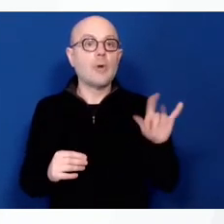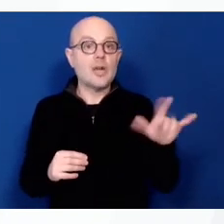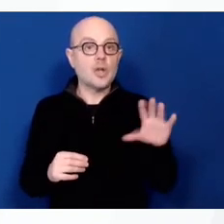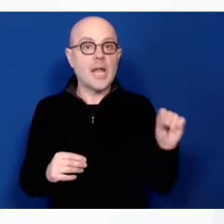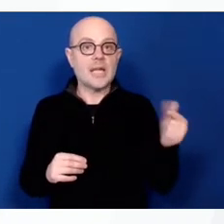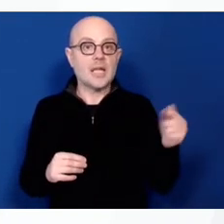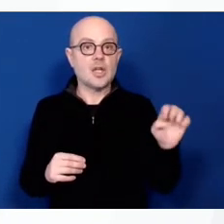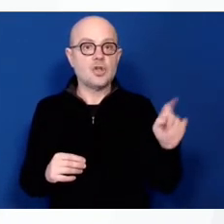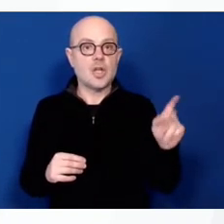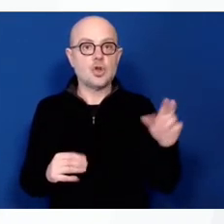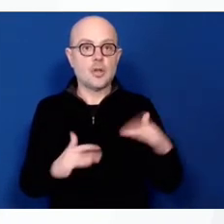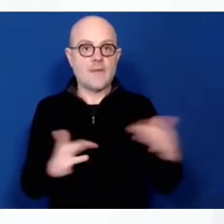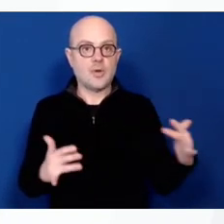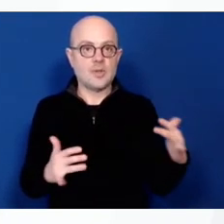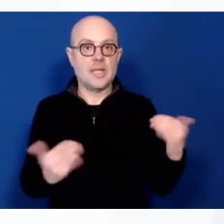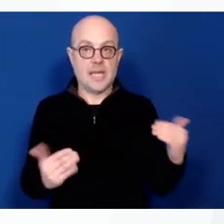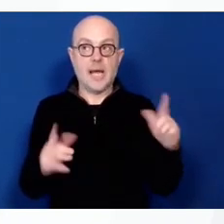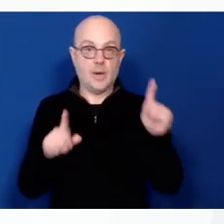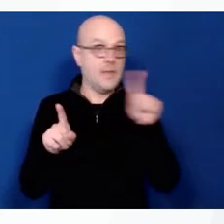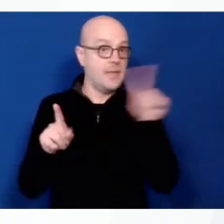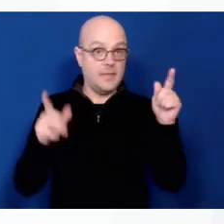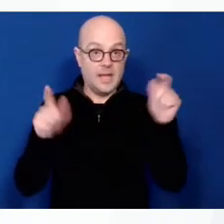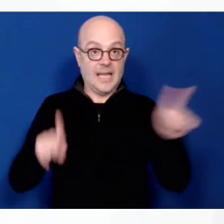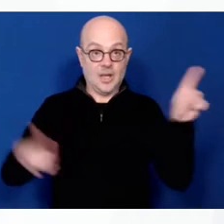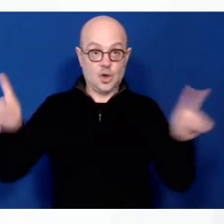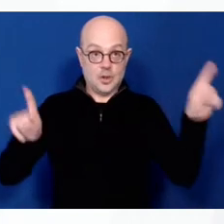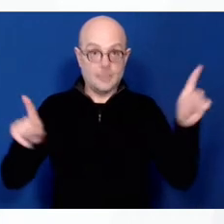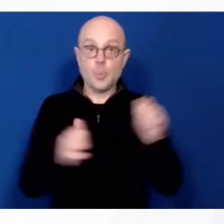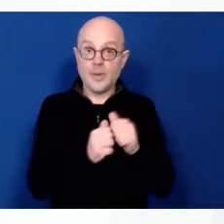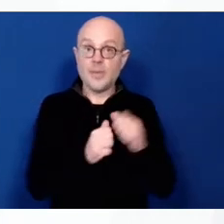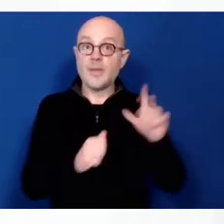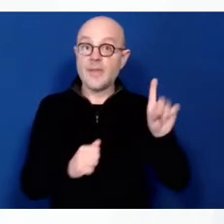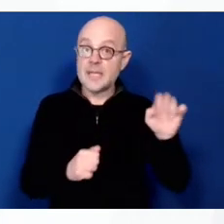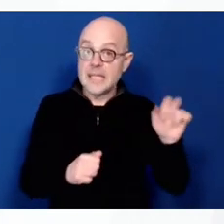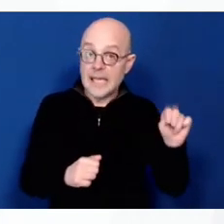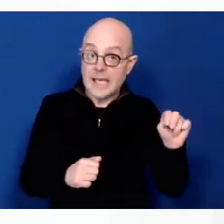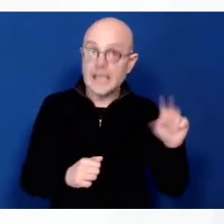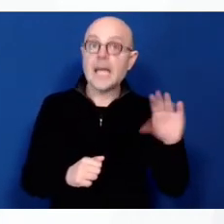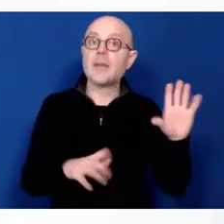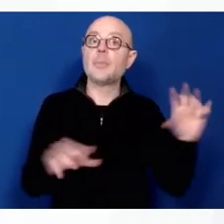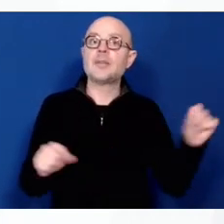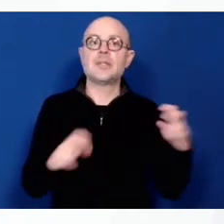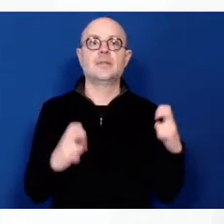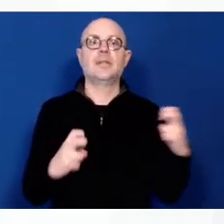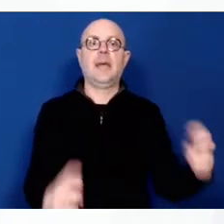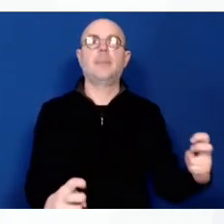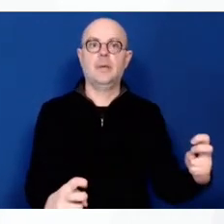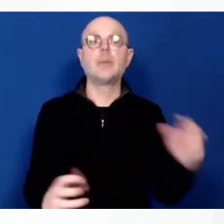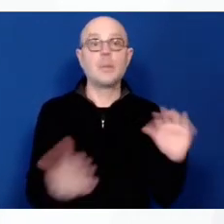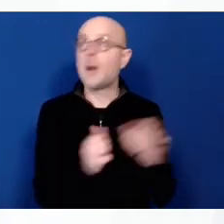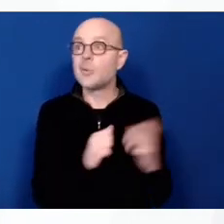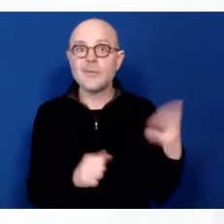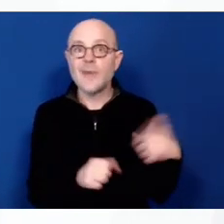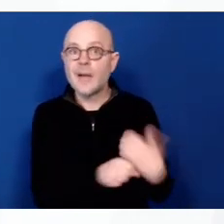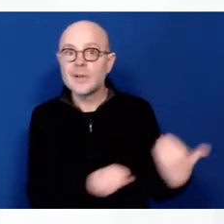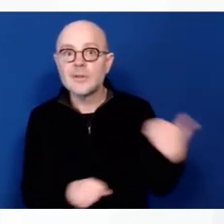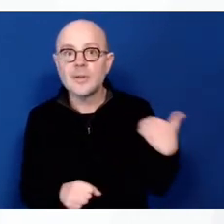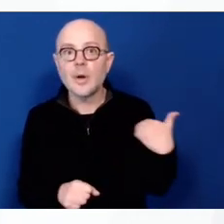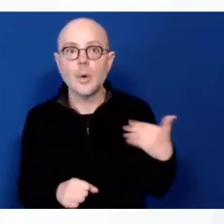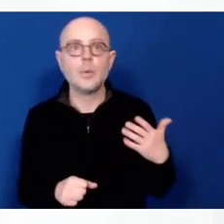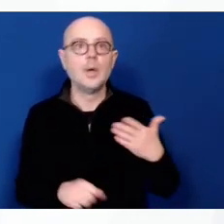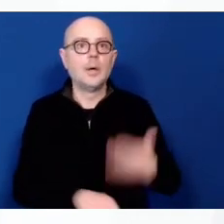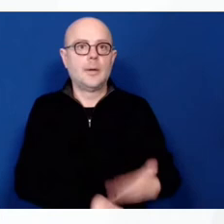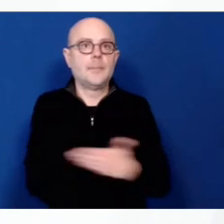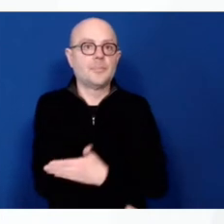leadership, specifically our deans and the president's cabinet, than even just a few years ago. And yet, we have